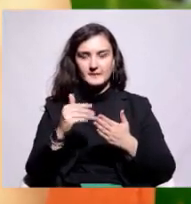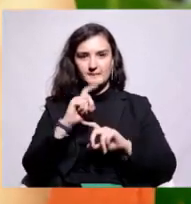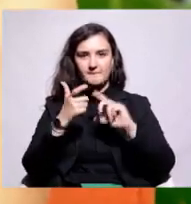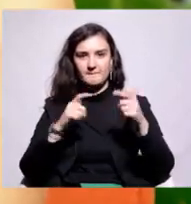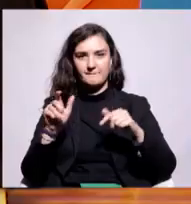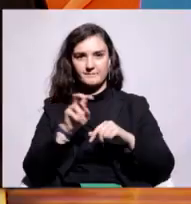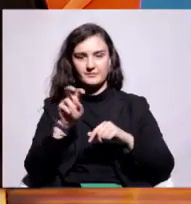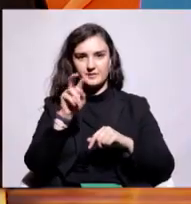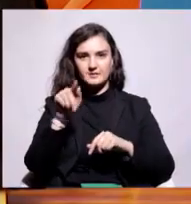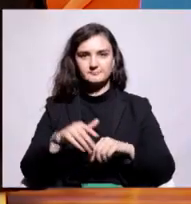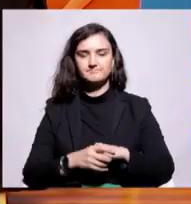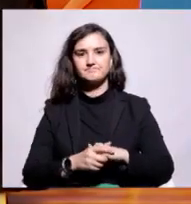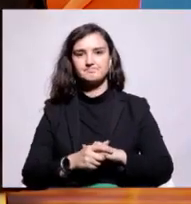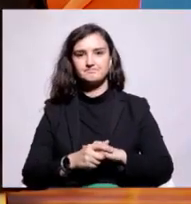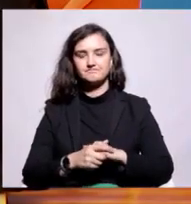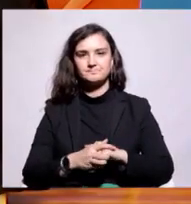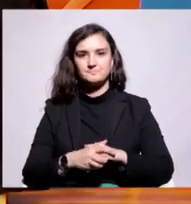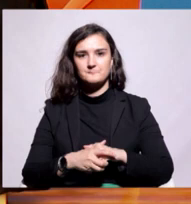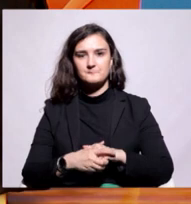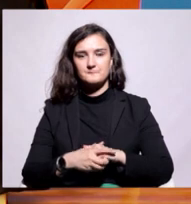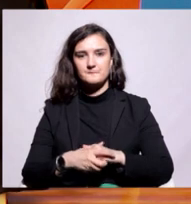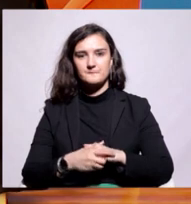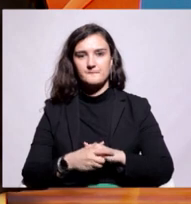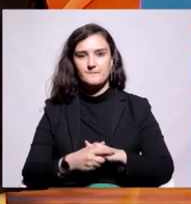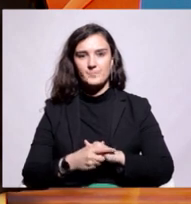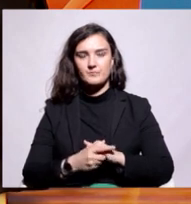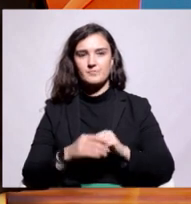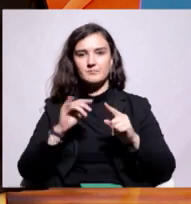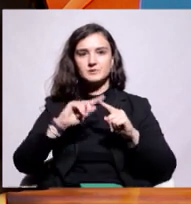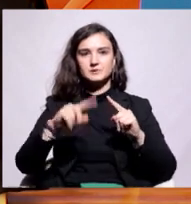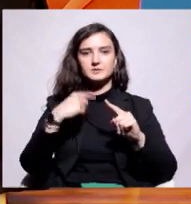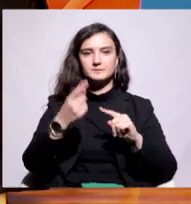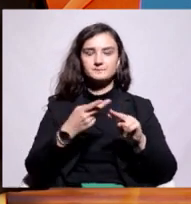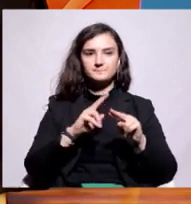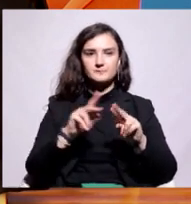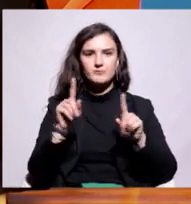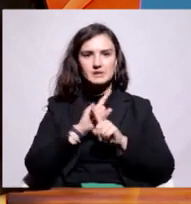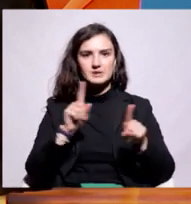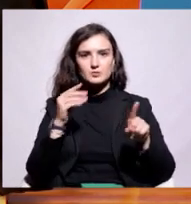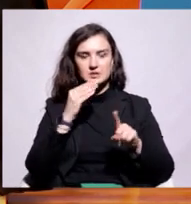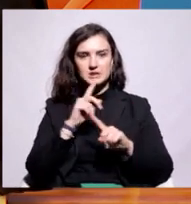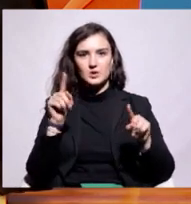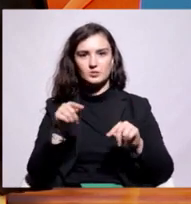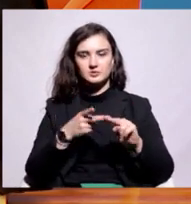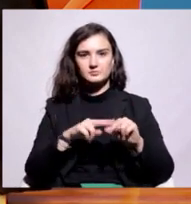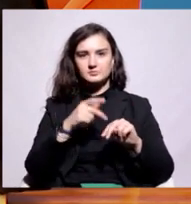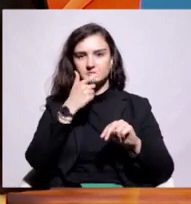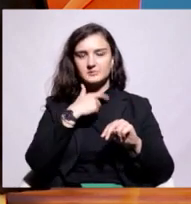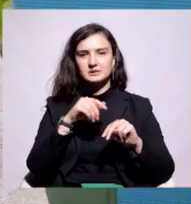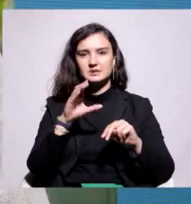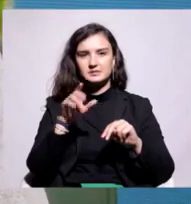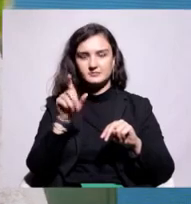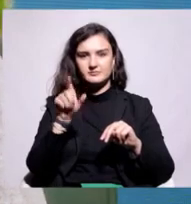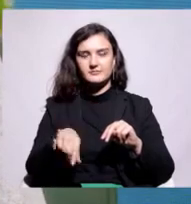mountain. Very good. Let's move on to the next character, the stranger. Now, there's a lot of mystery around the